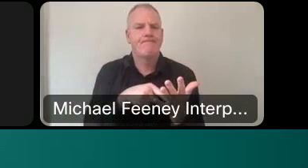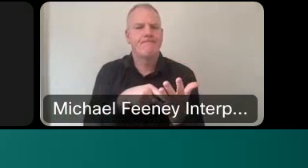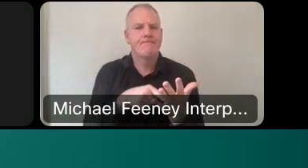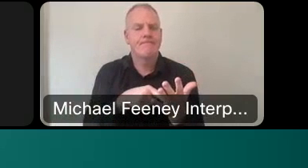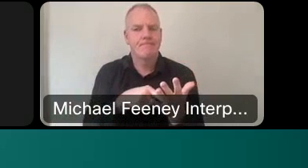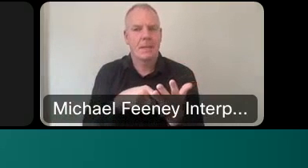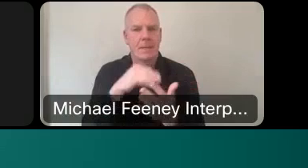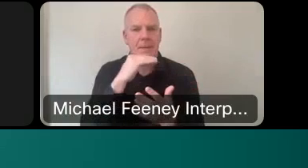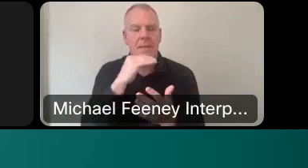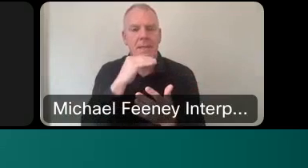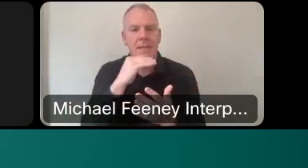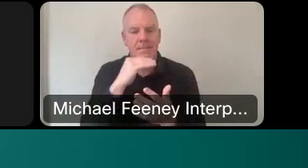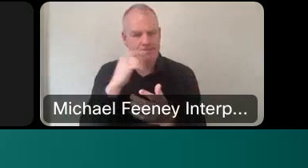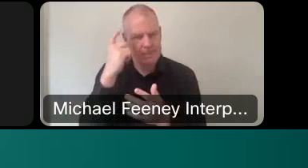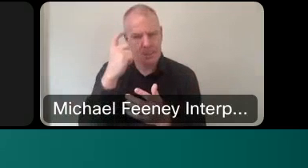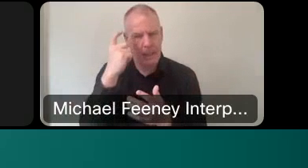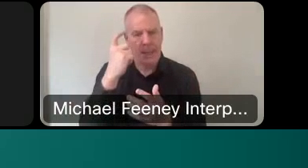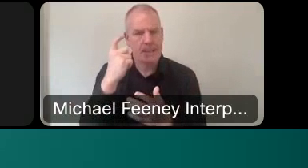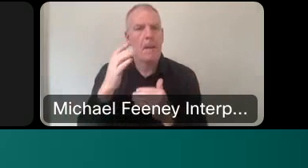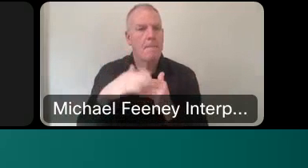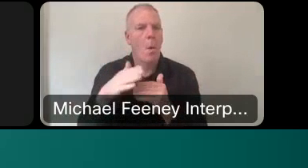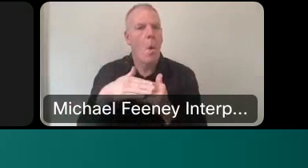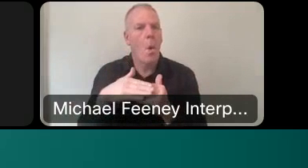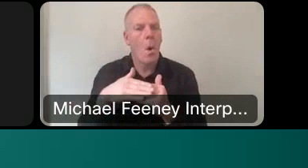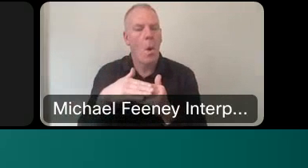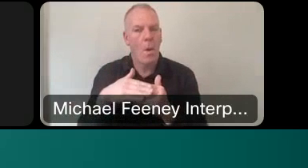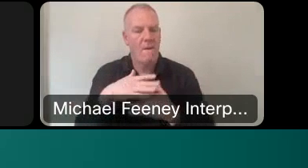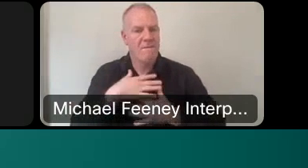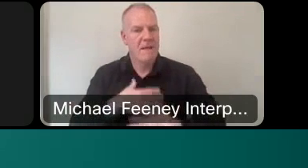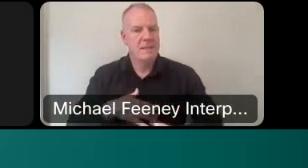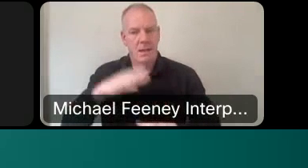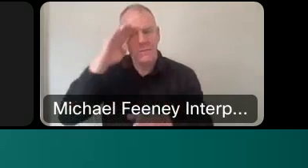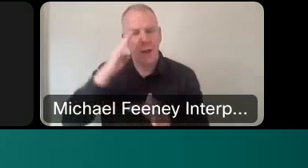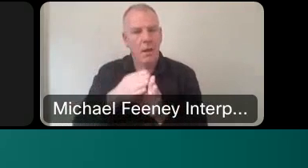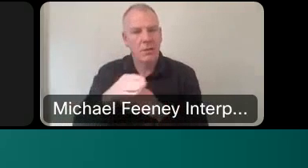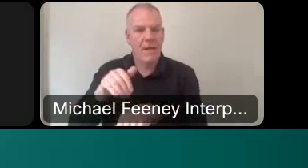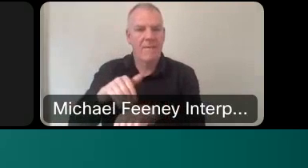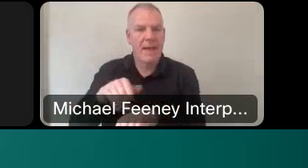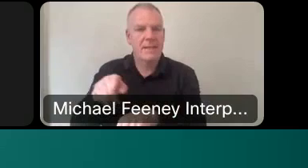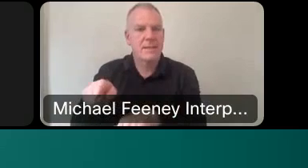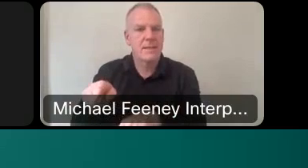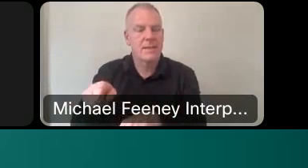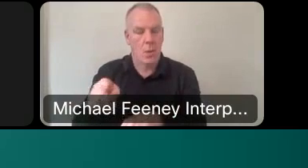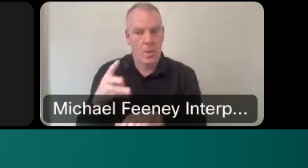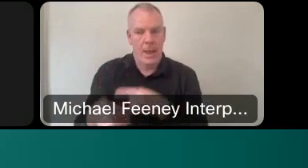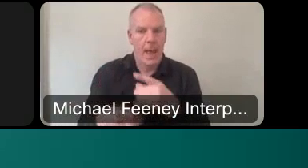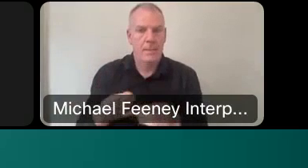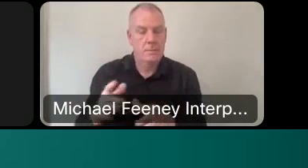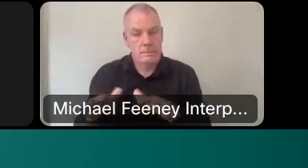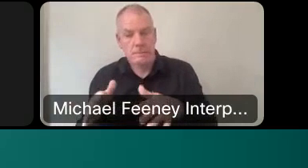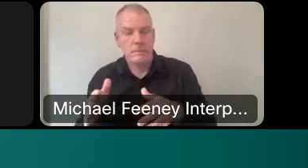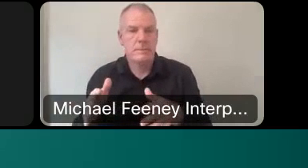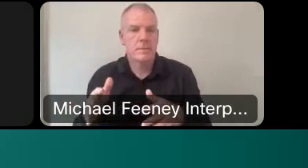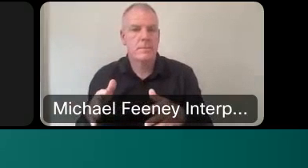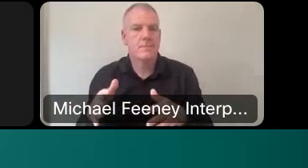lead to us to suspect that there is further physical or psychological harm as a result, or likely or unlikely as a result